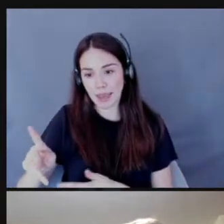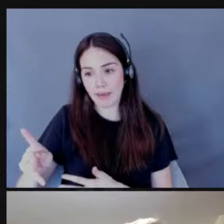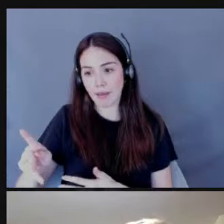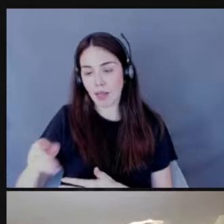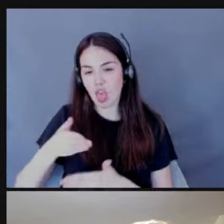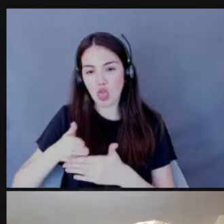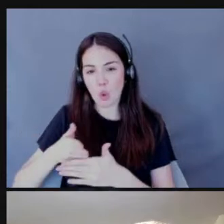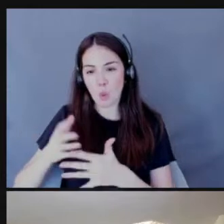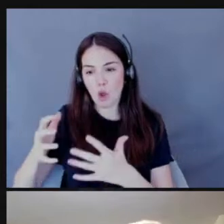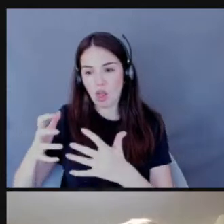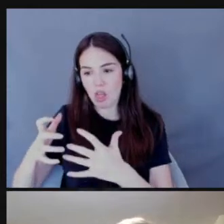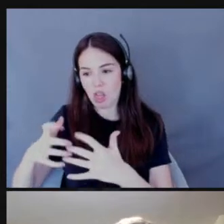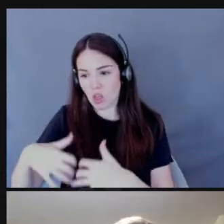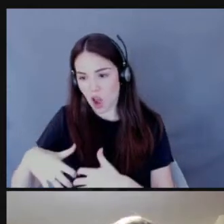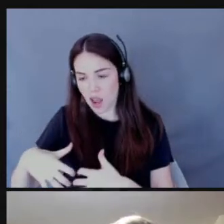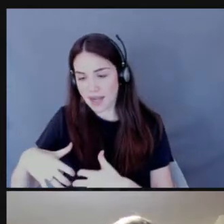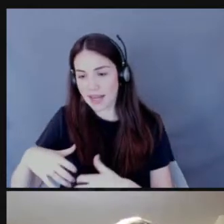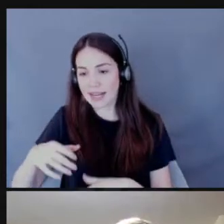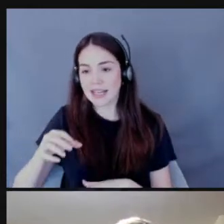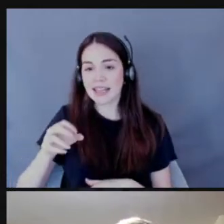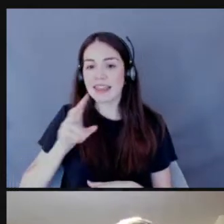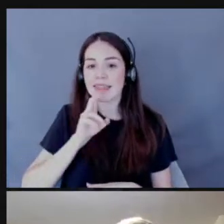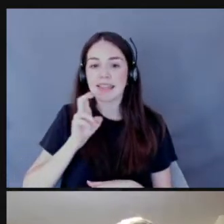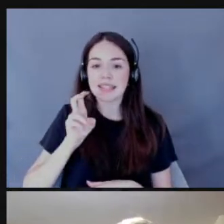snakes got off the ships and they went into the